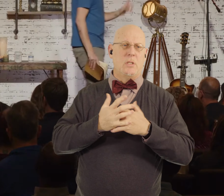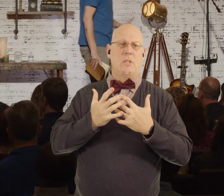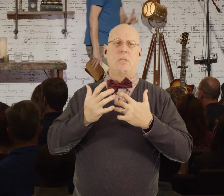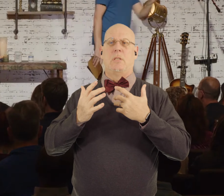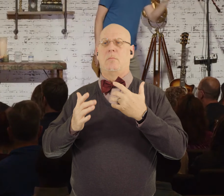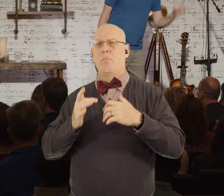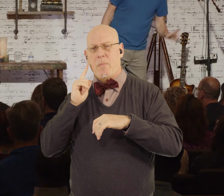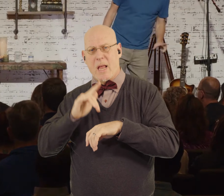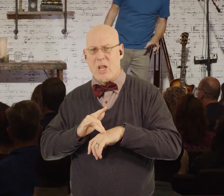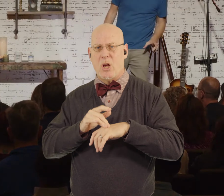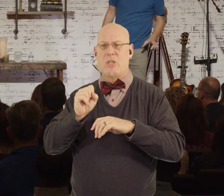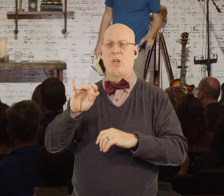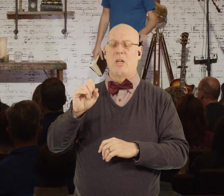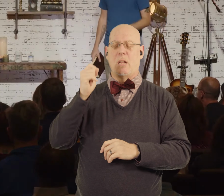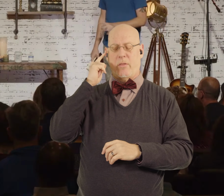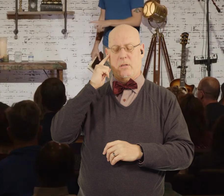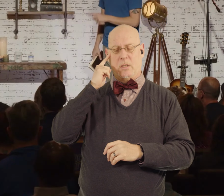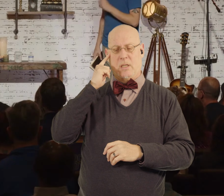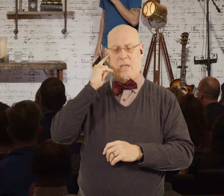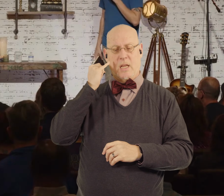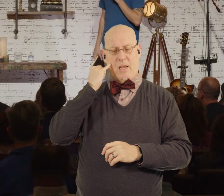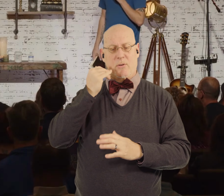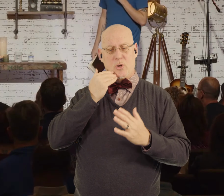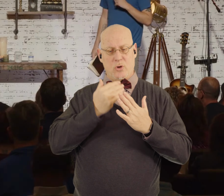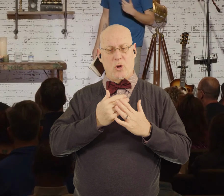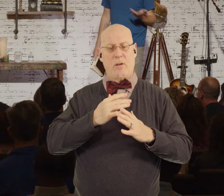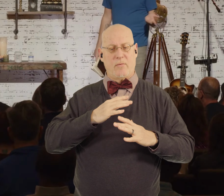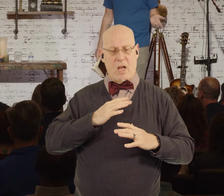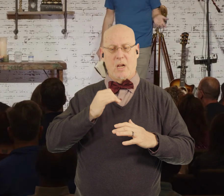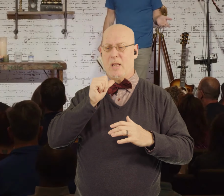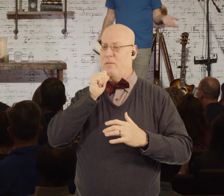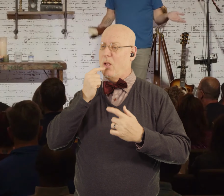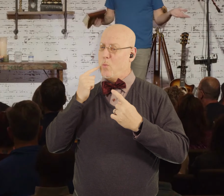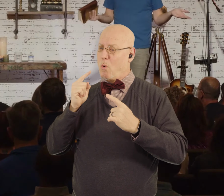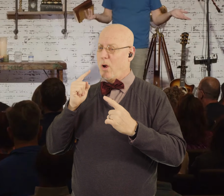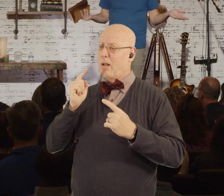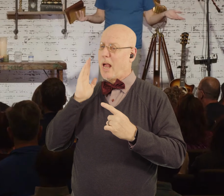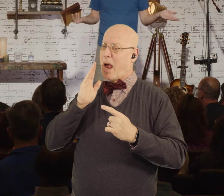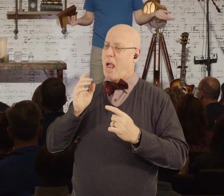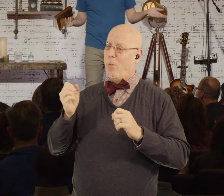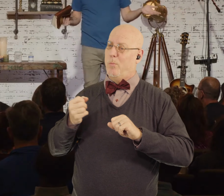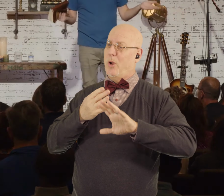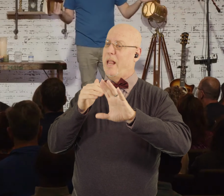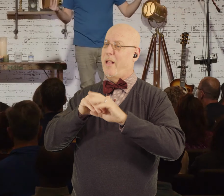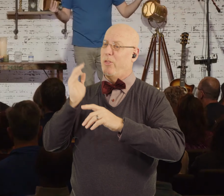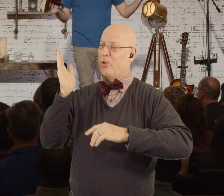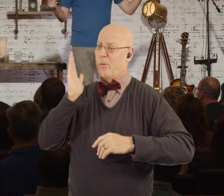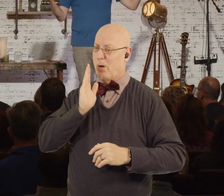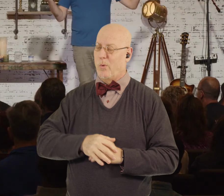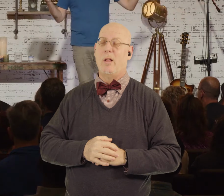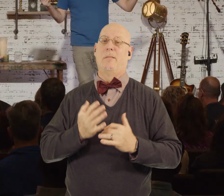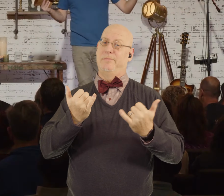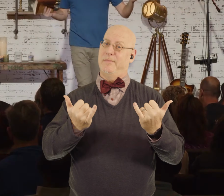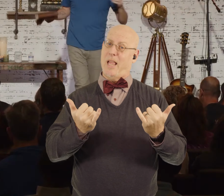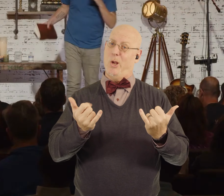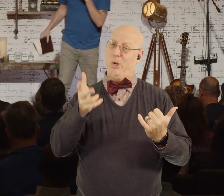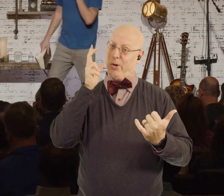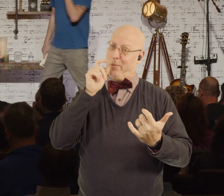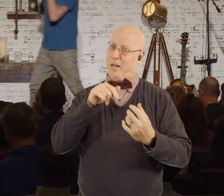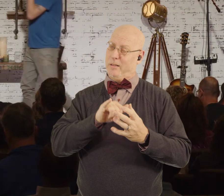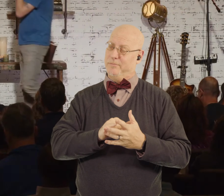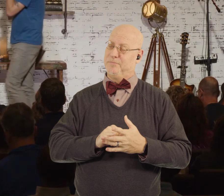I've been thinking about and musing on and meditating on Sardis. And I'm like, if this doesn't work, then it's going to be a sermon illustration. So it is now,